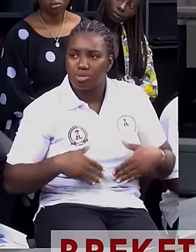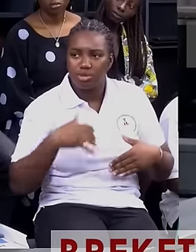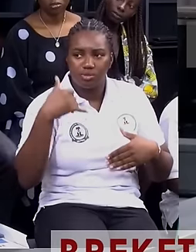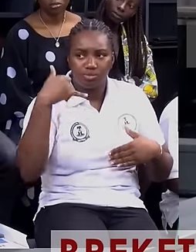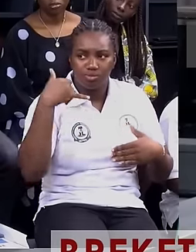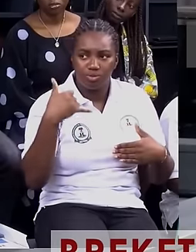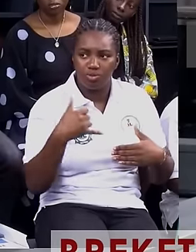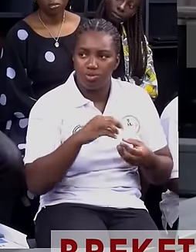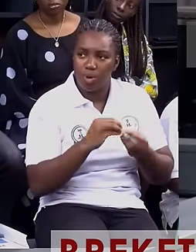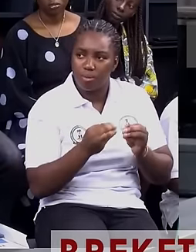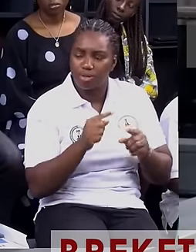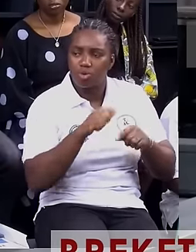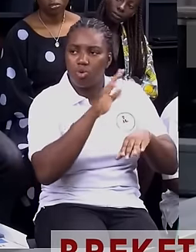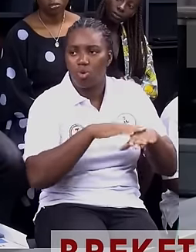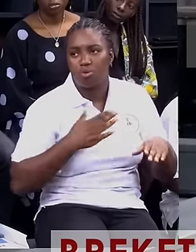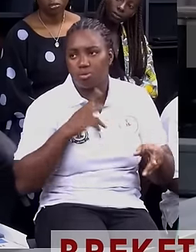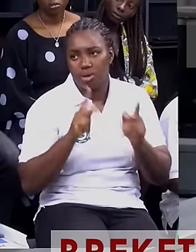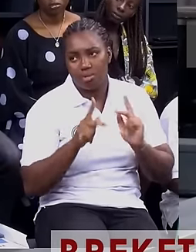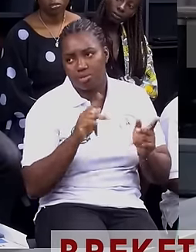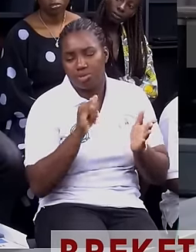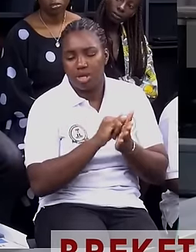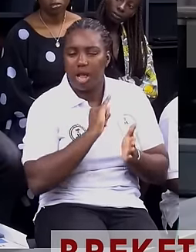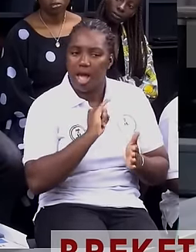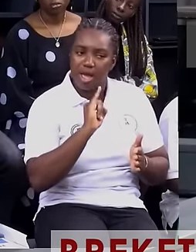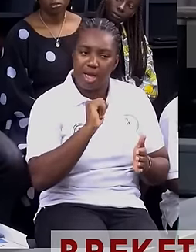let them know that I'm so please.